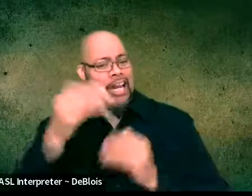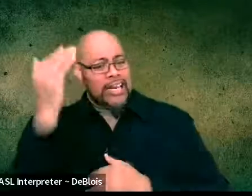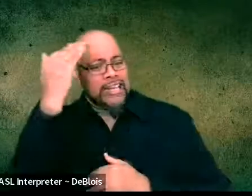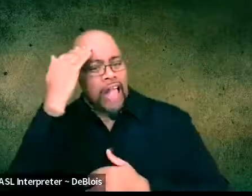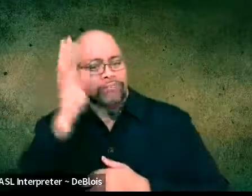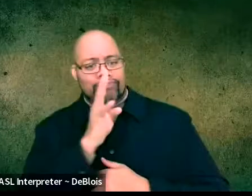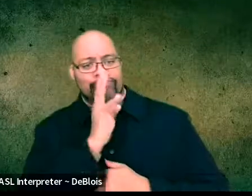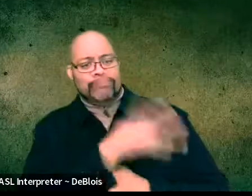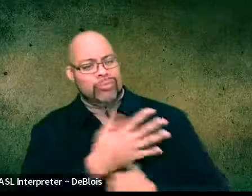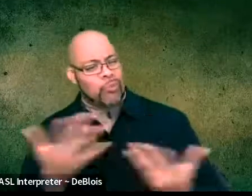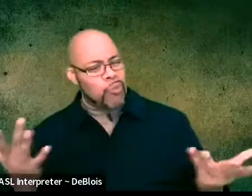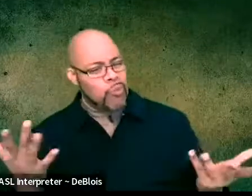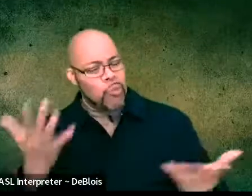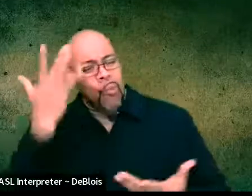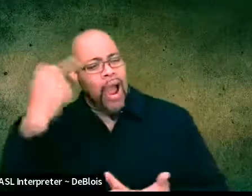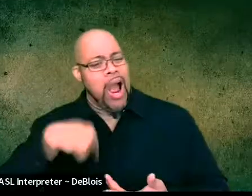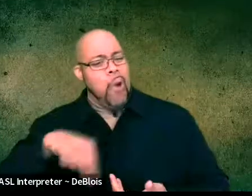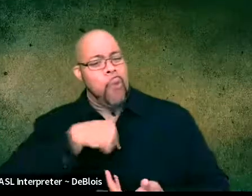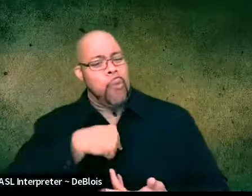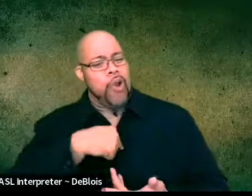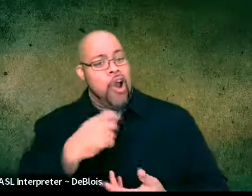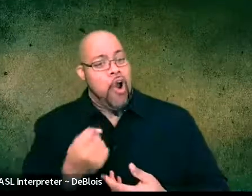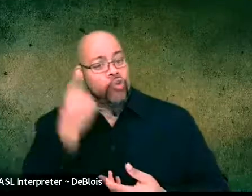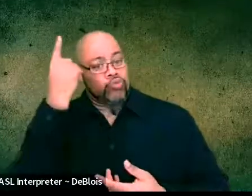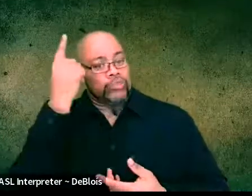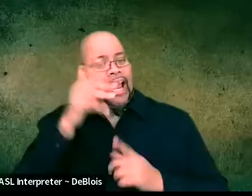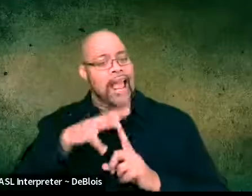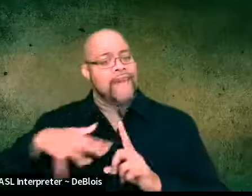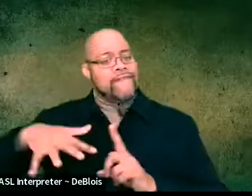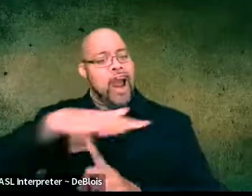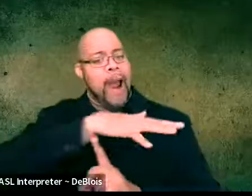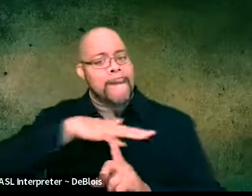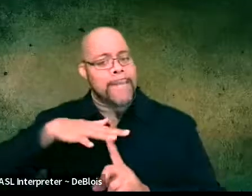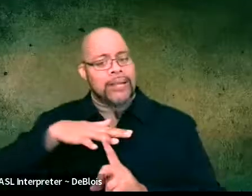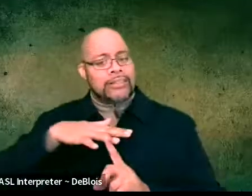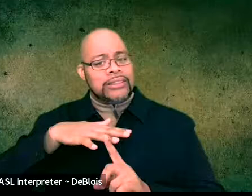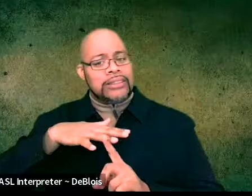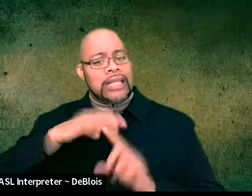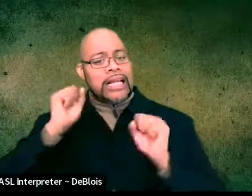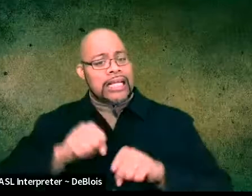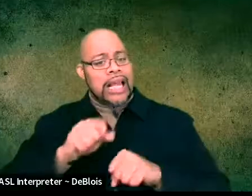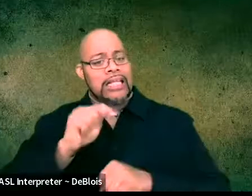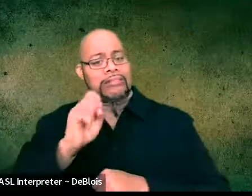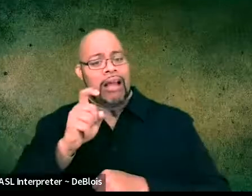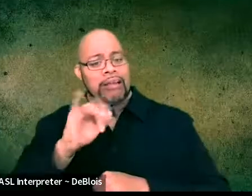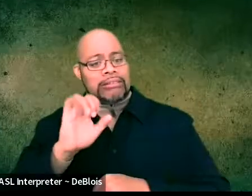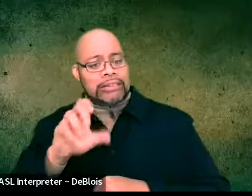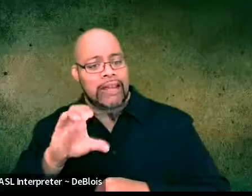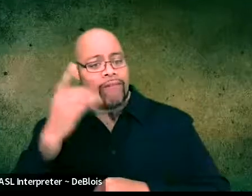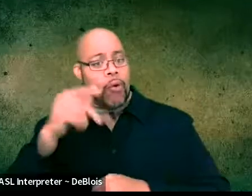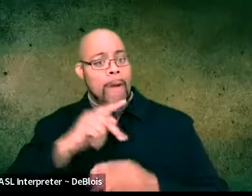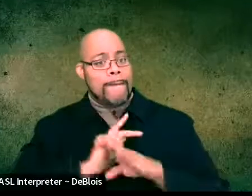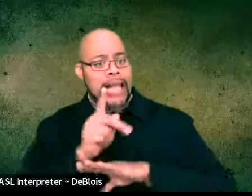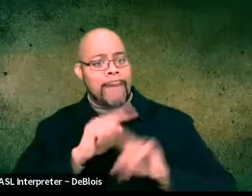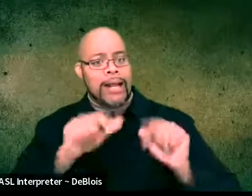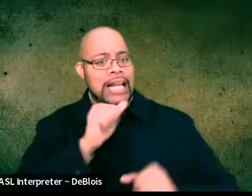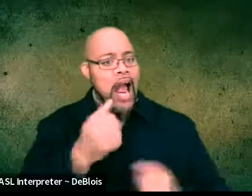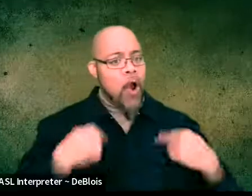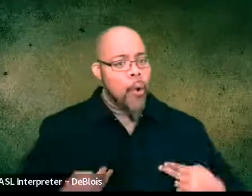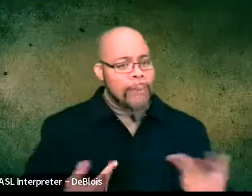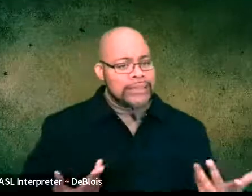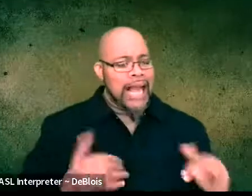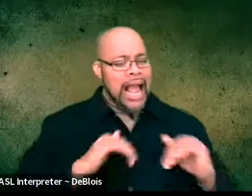left out? Why do we understand the environments can be toxic for plants, but not humans? How